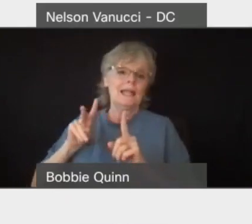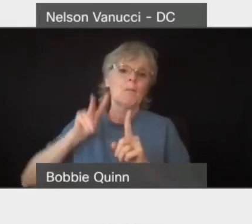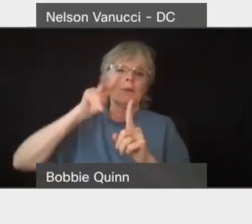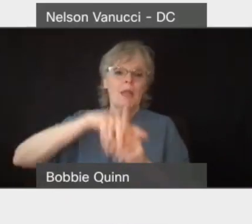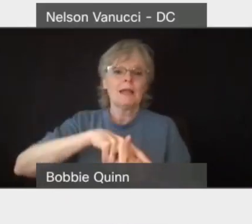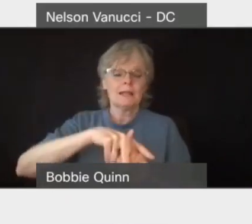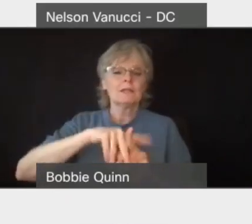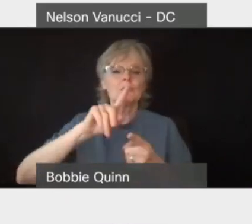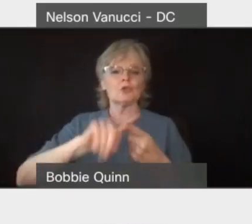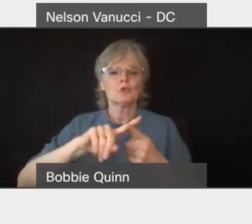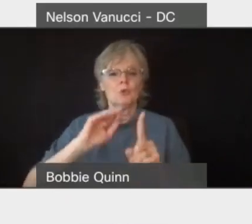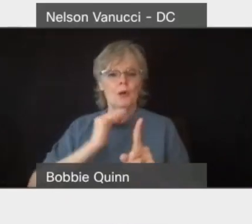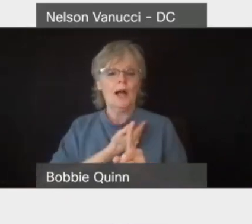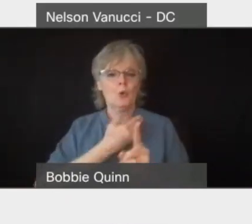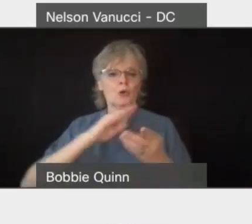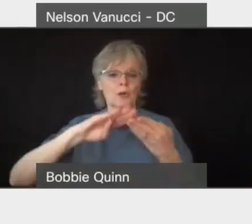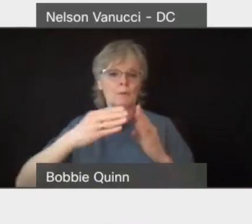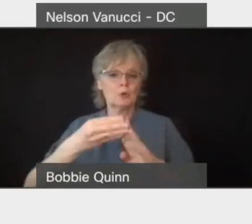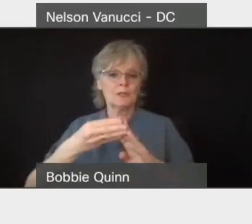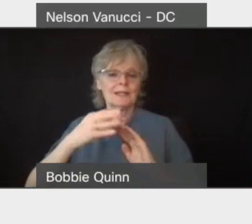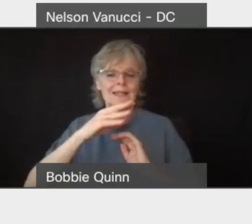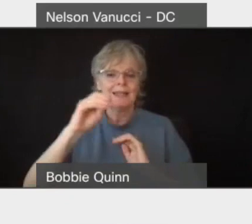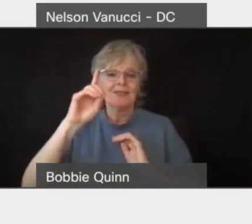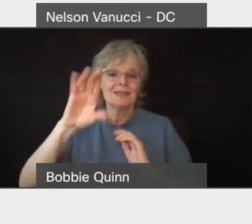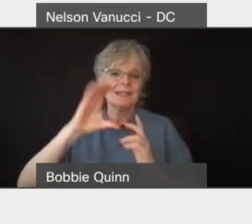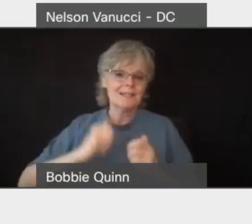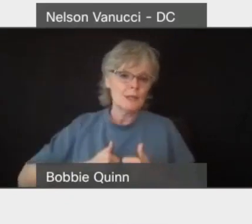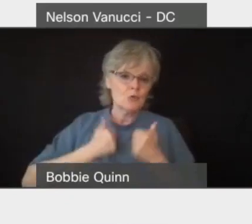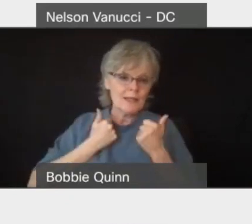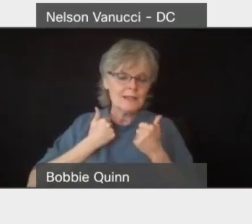our specific community and the DC residents in DC.